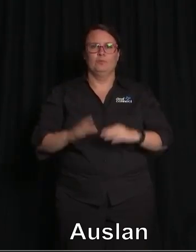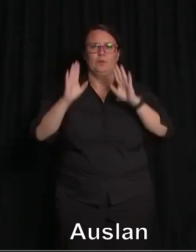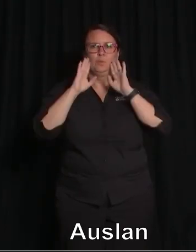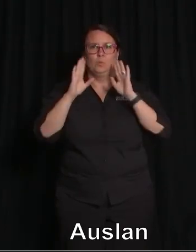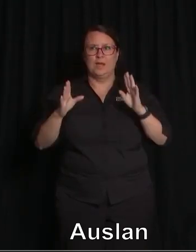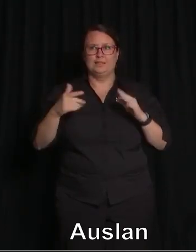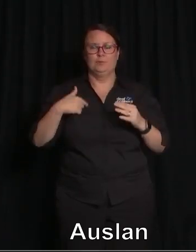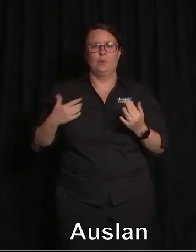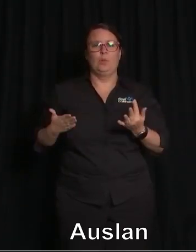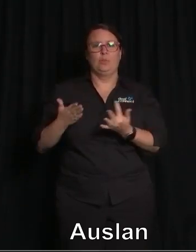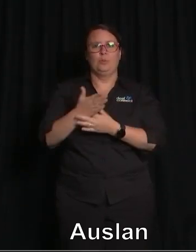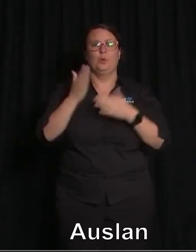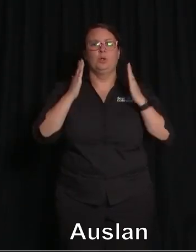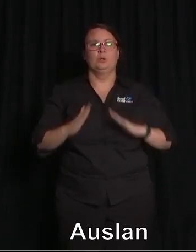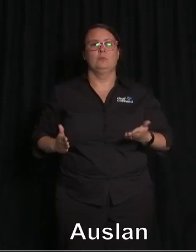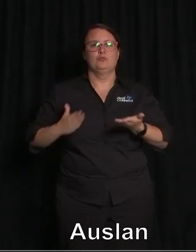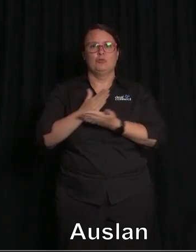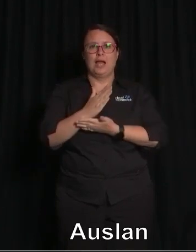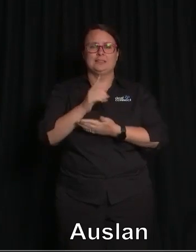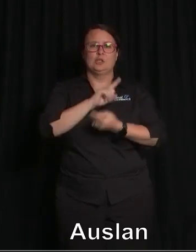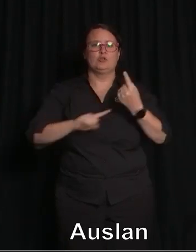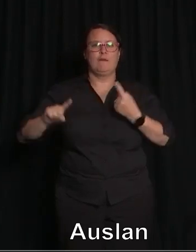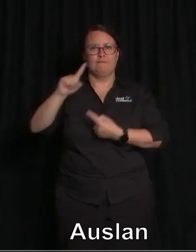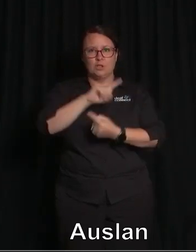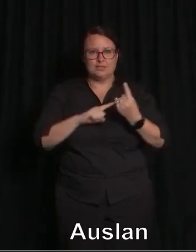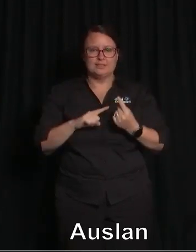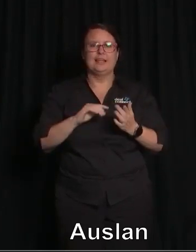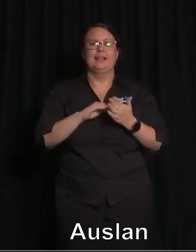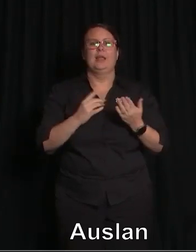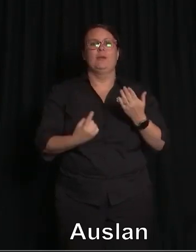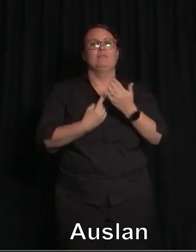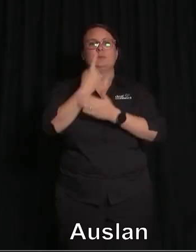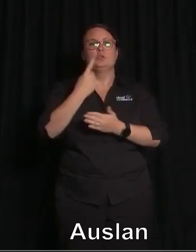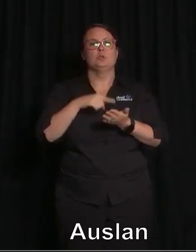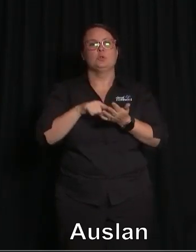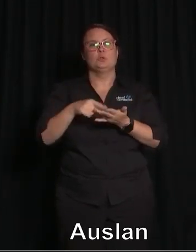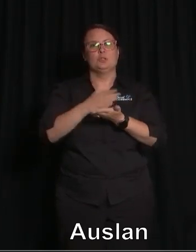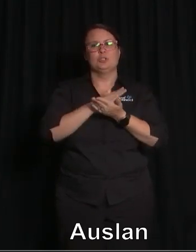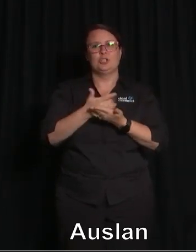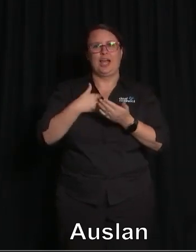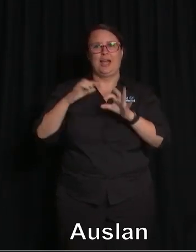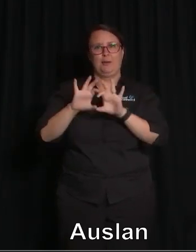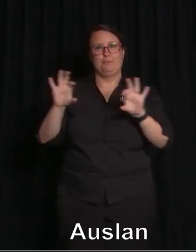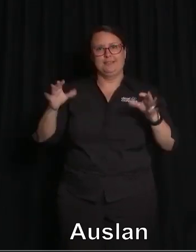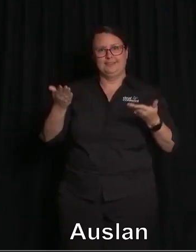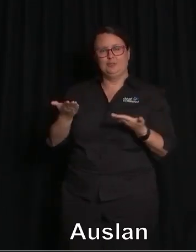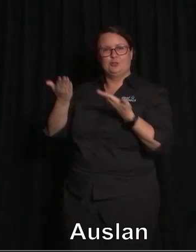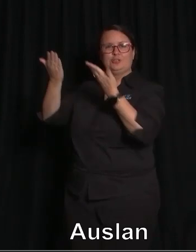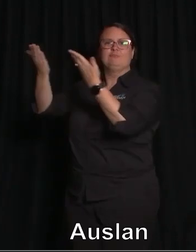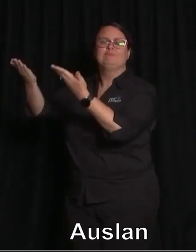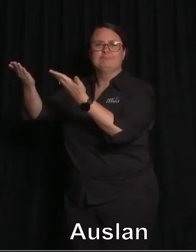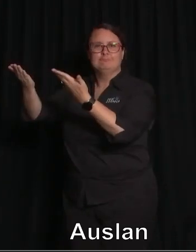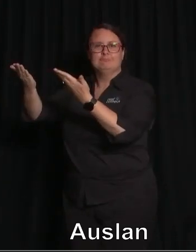through this Human Rights Conference and that we have the opportunity to share the message stick and make the